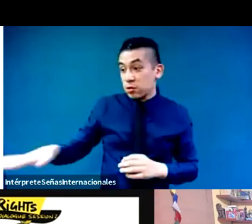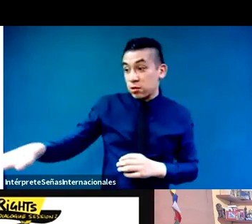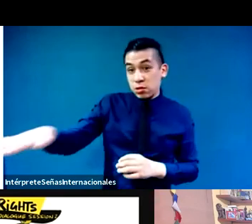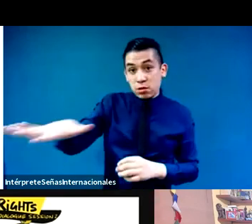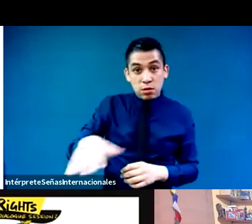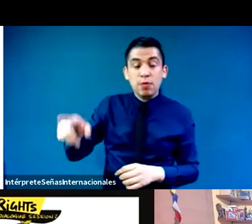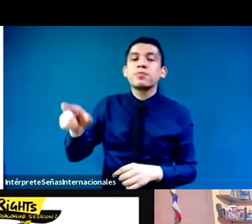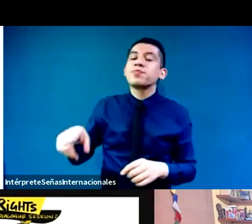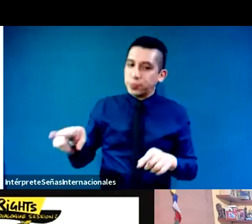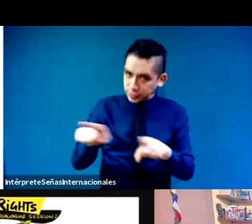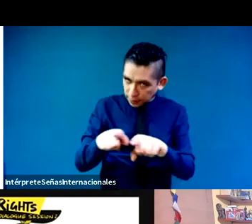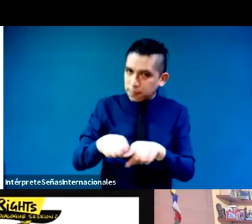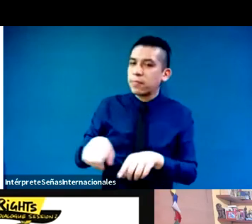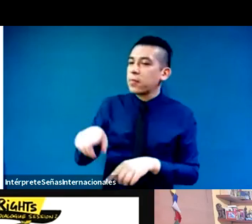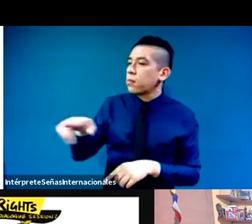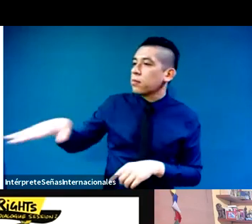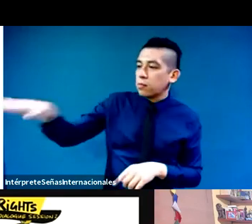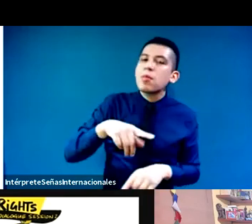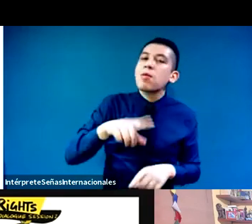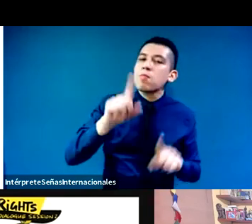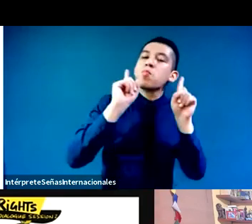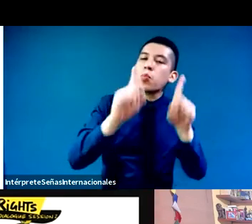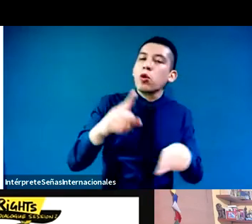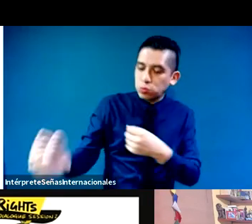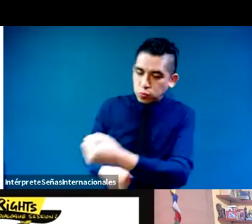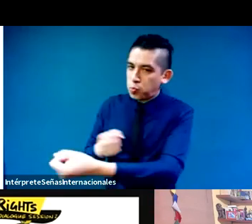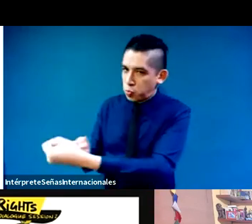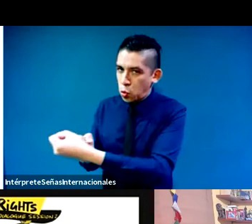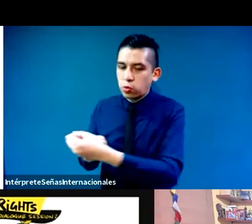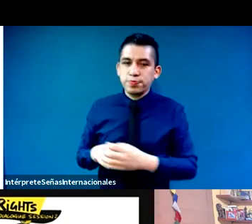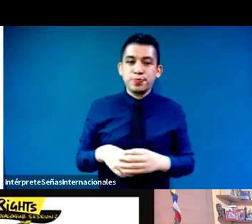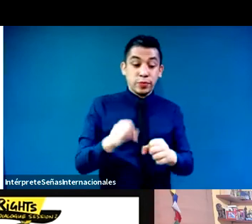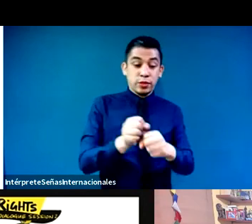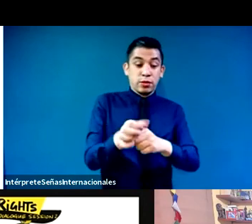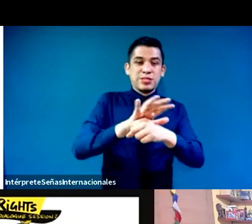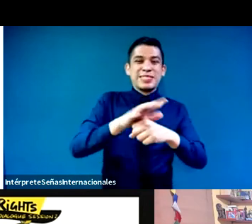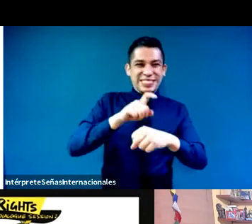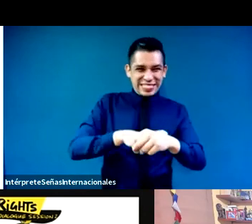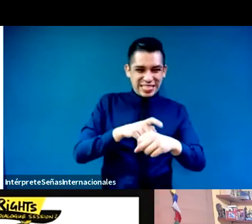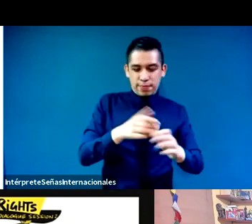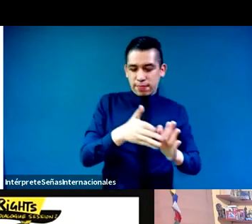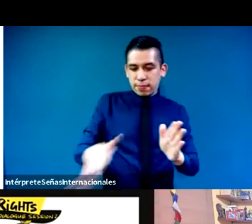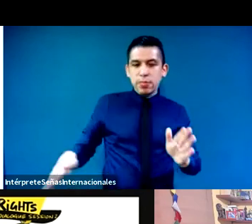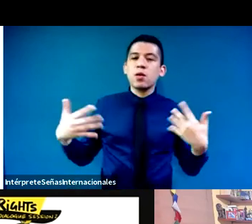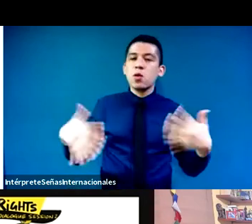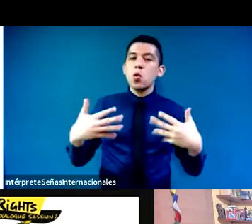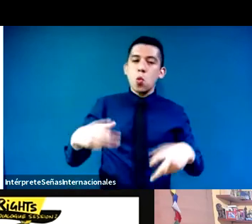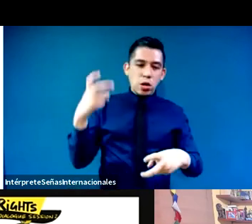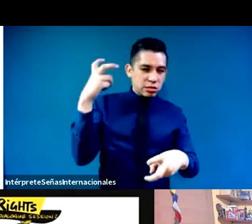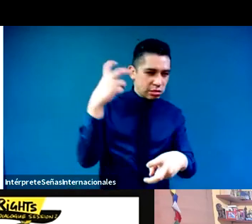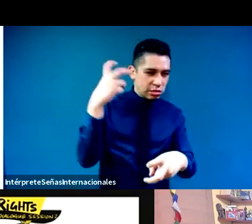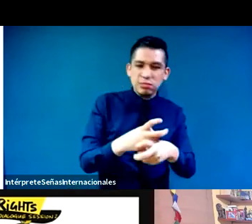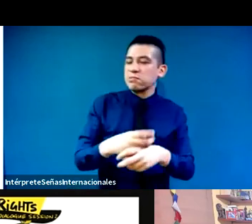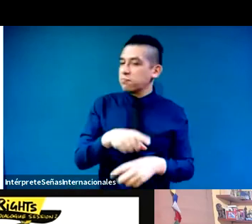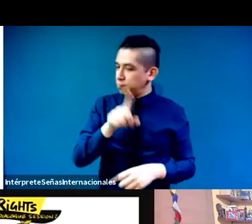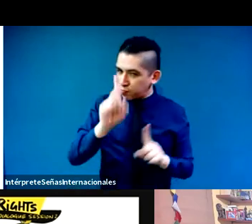in economic activities and particularly impacts women, girls, LGBTIQ+ people, especially those from